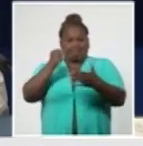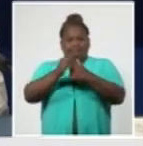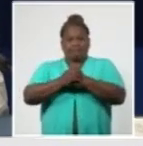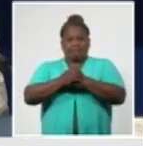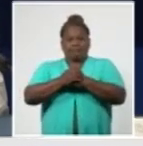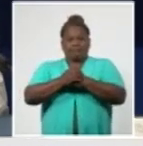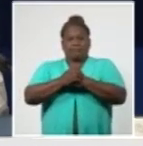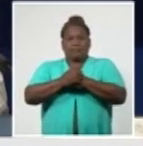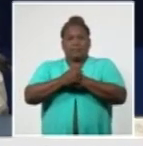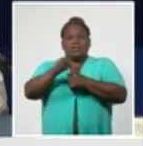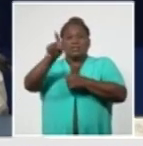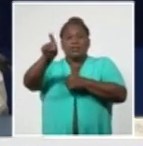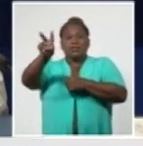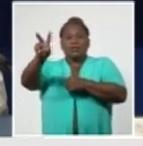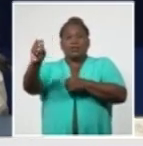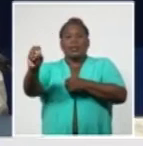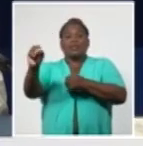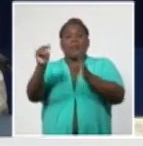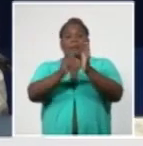120,402 deaths.